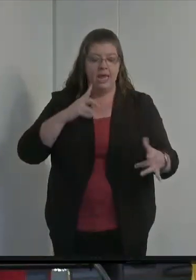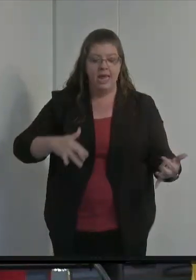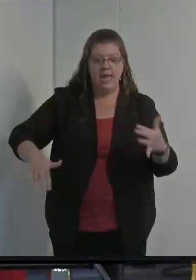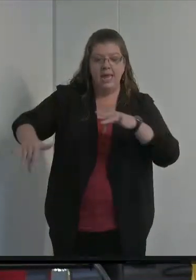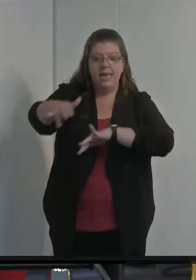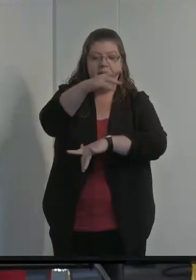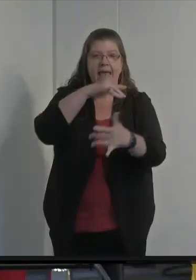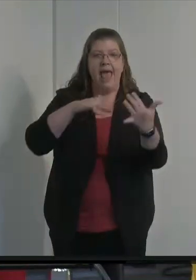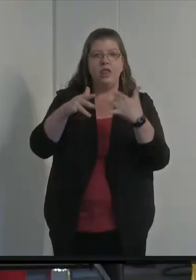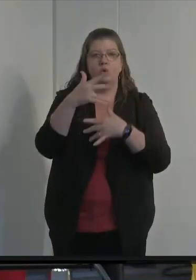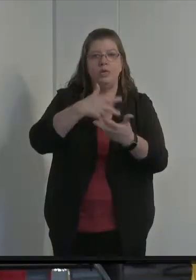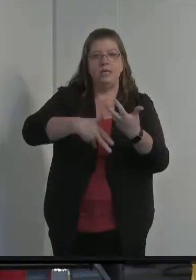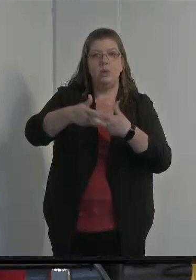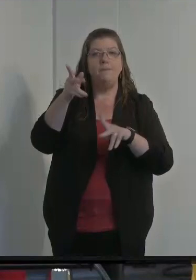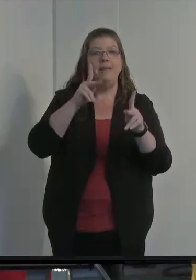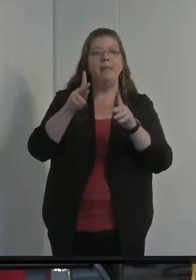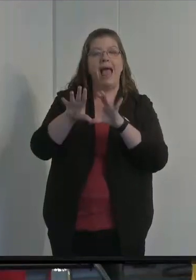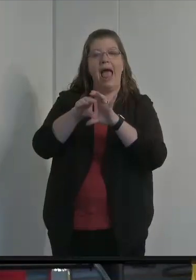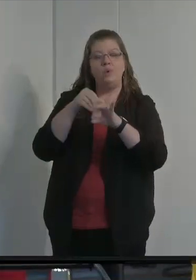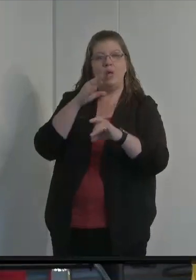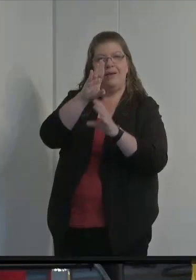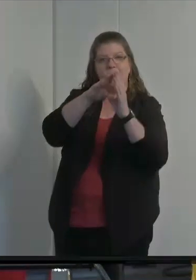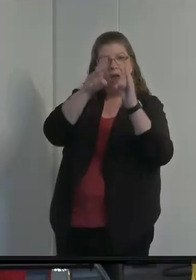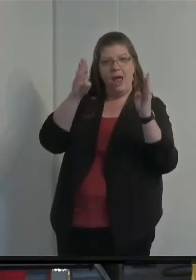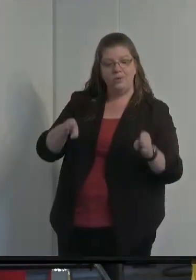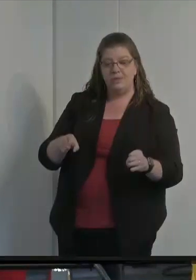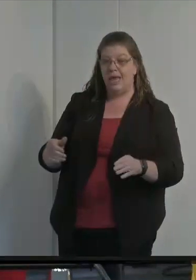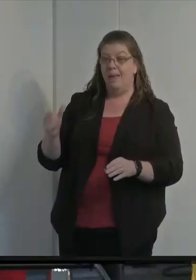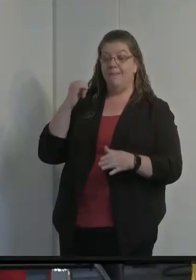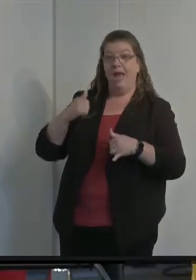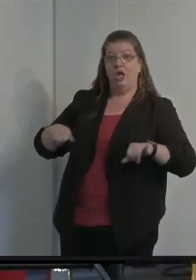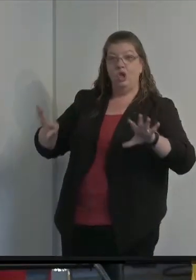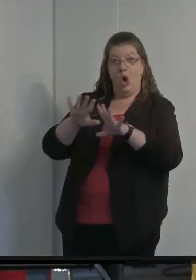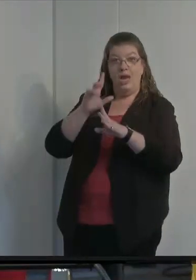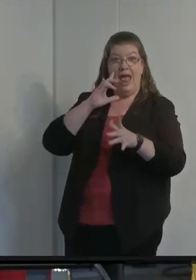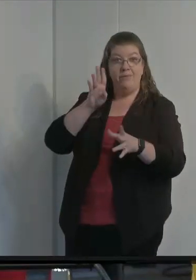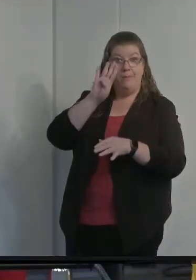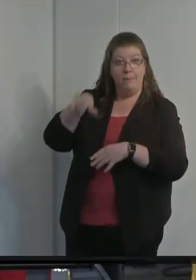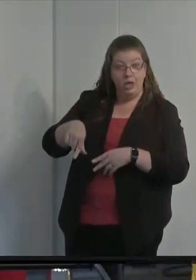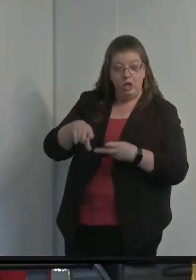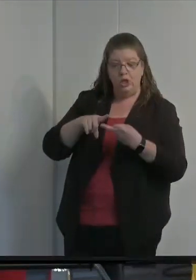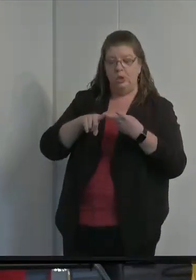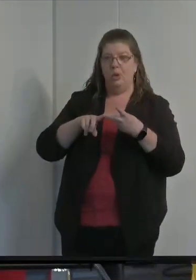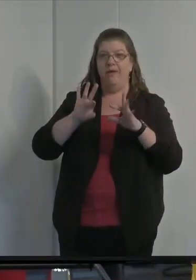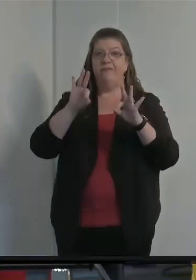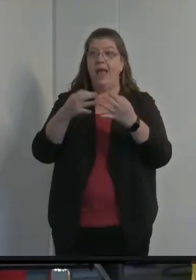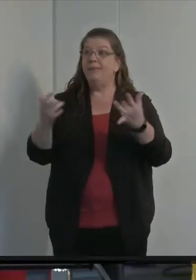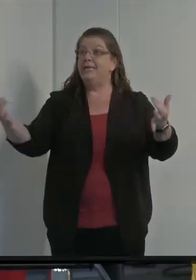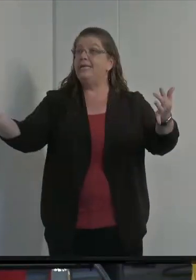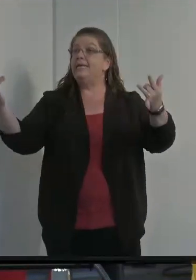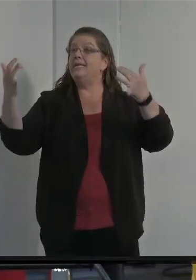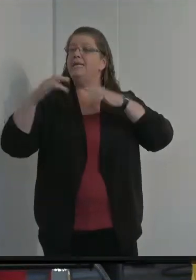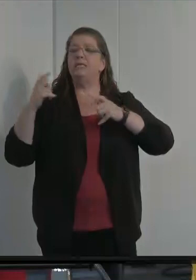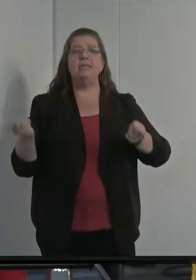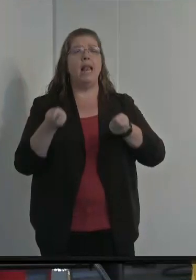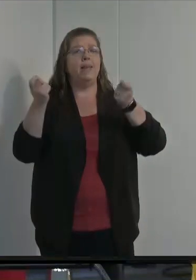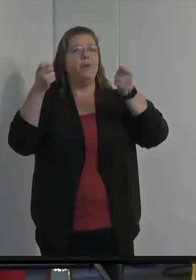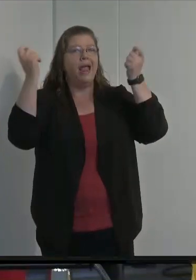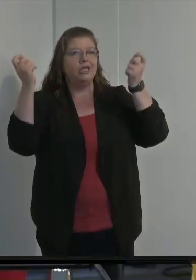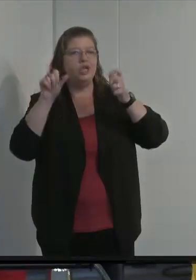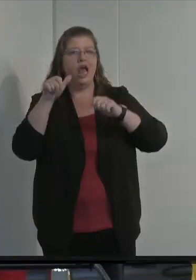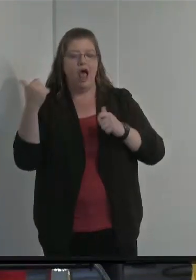of the same household. This includes backyard barbecues, extended family celebrations, and